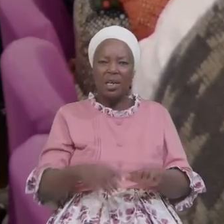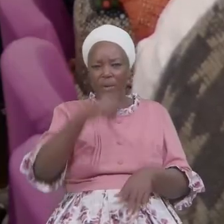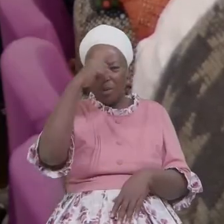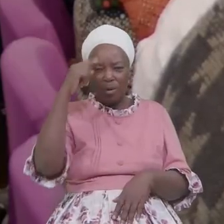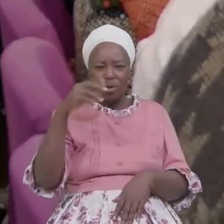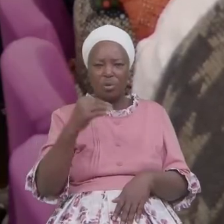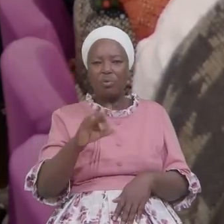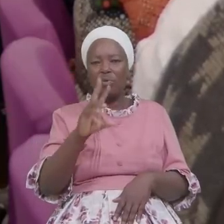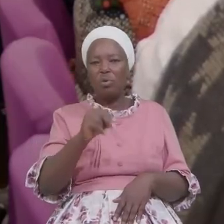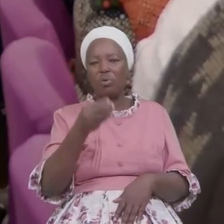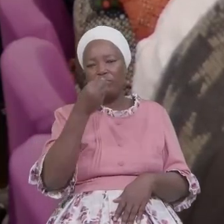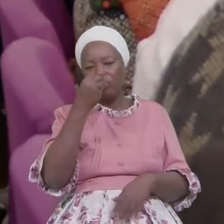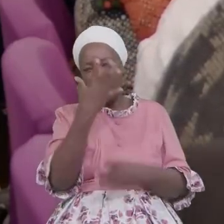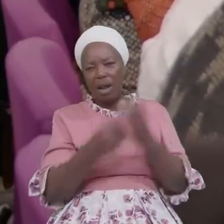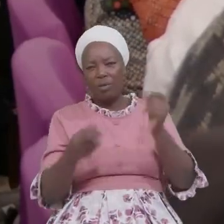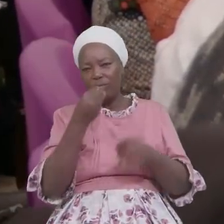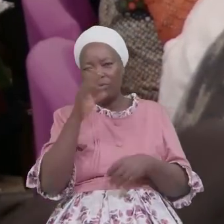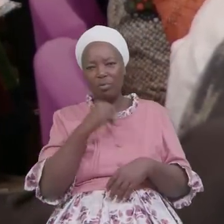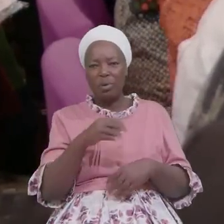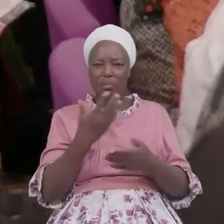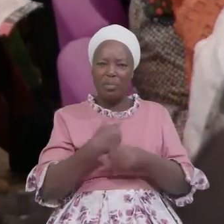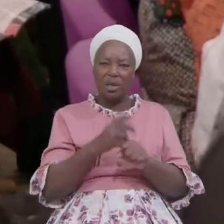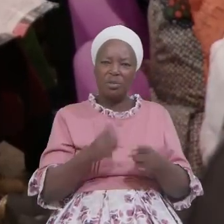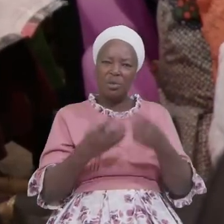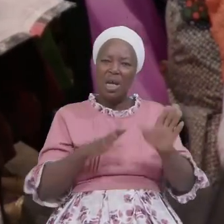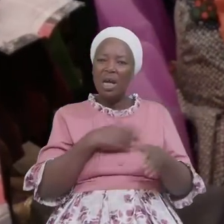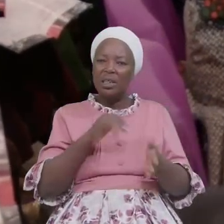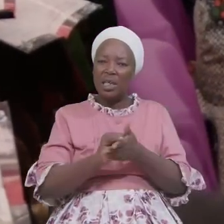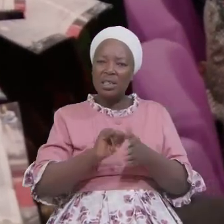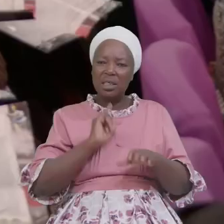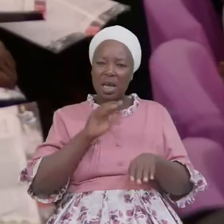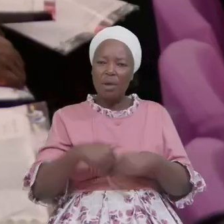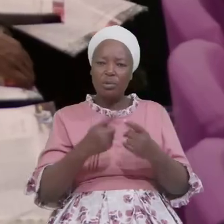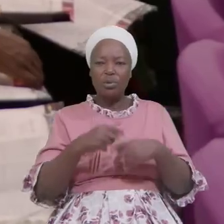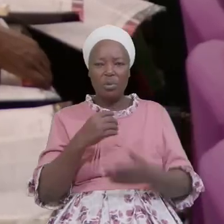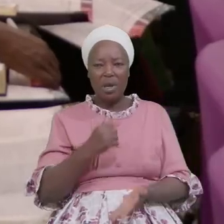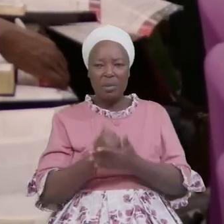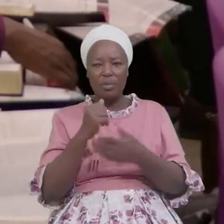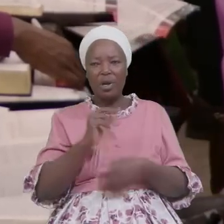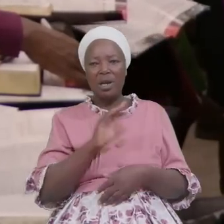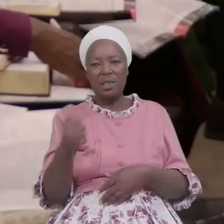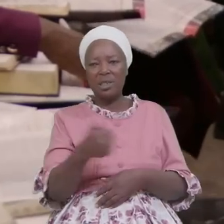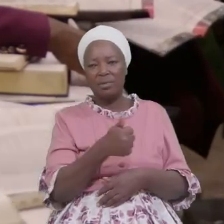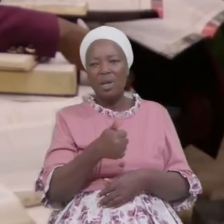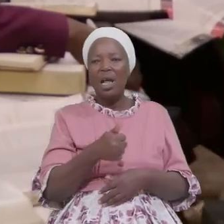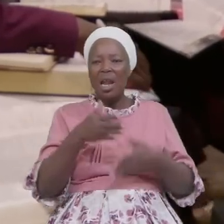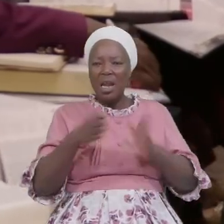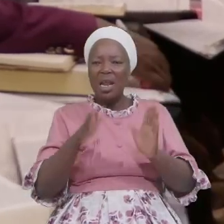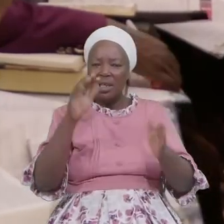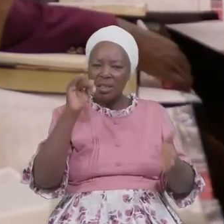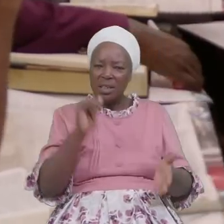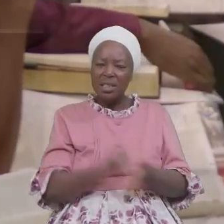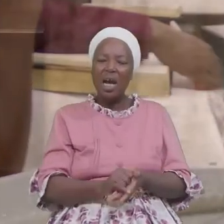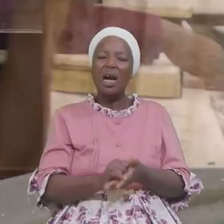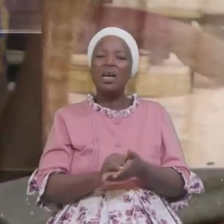problem. Let the problem die of starvation. I didn't hear your amen. Let